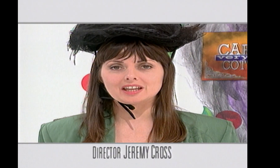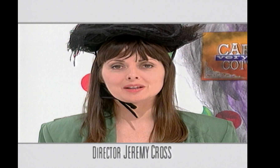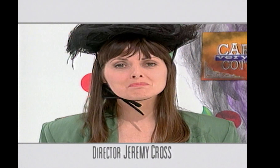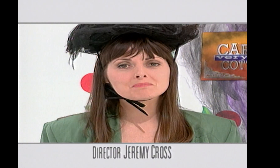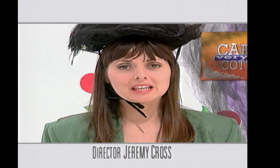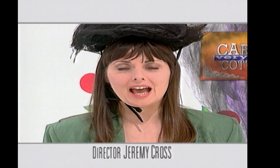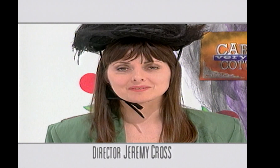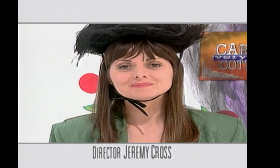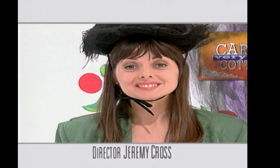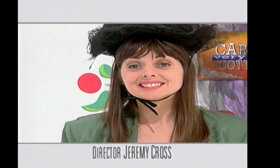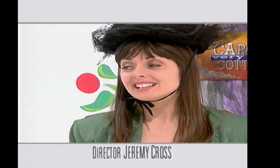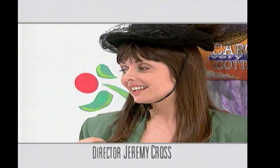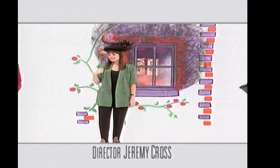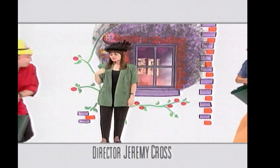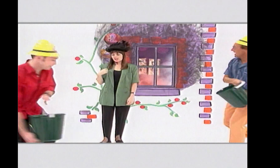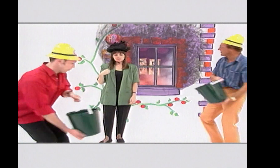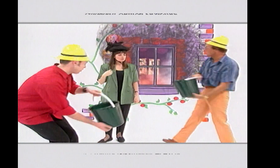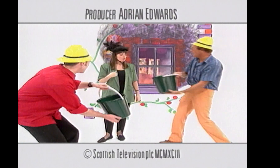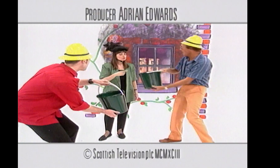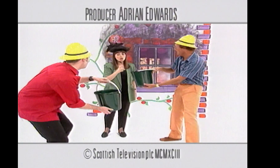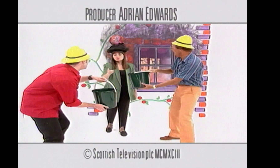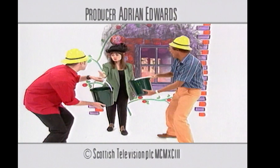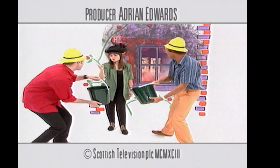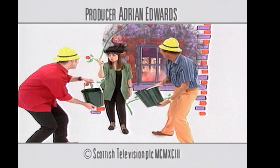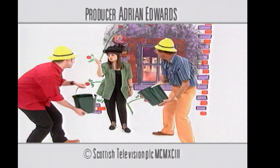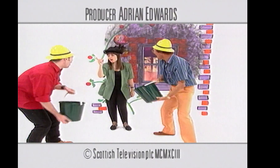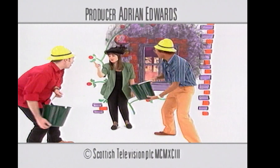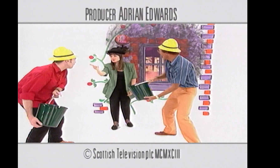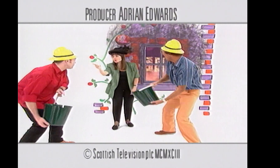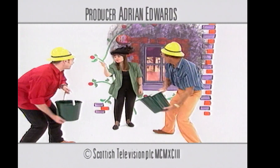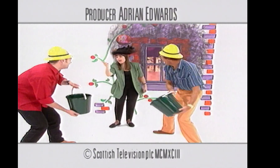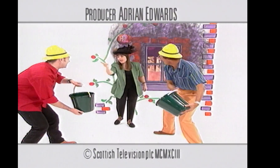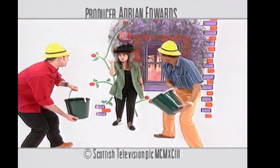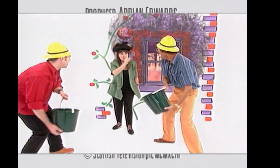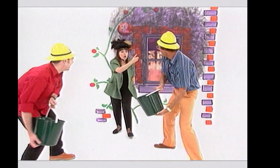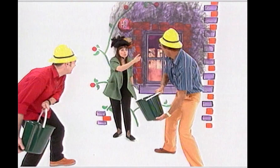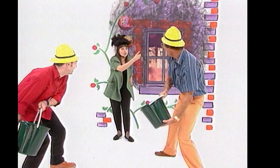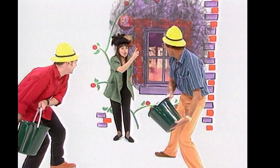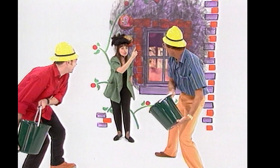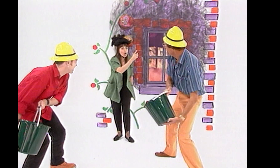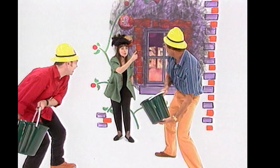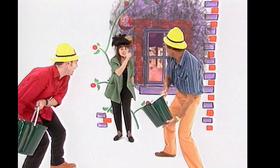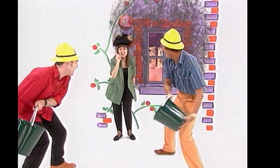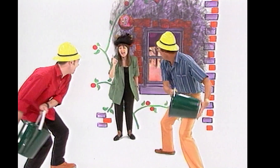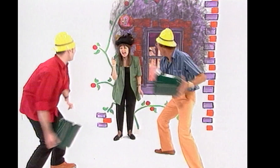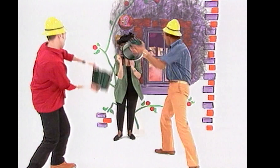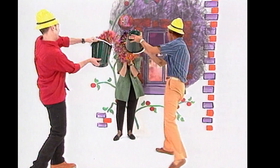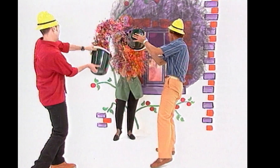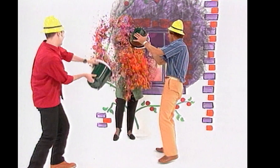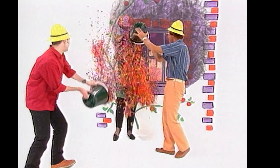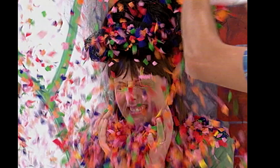brigade today began. Can I roll? Yes. Don't you den! One, three,